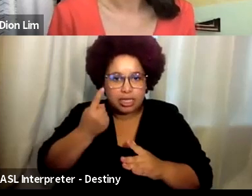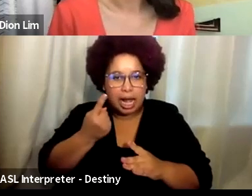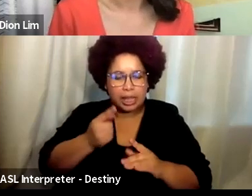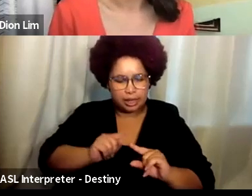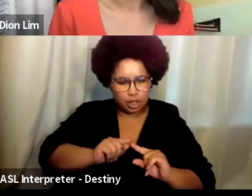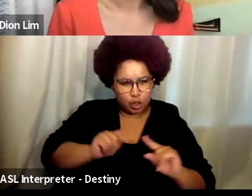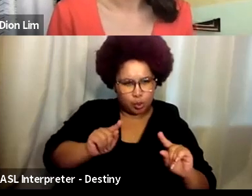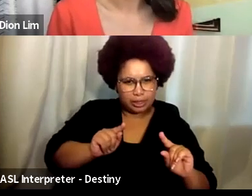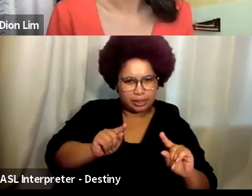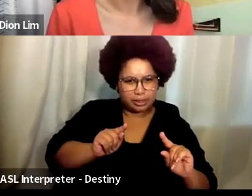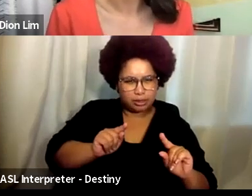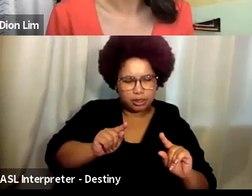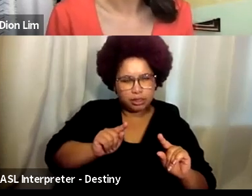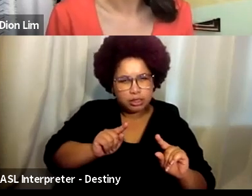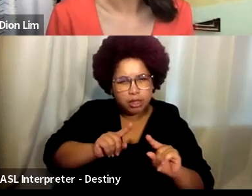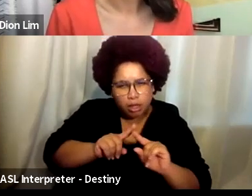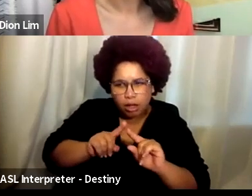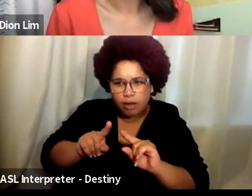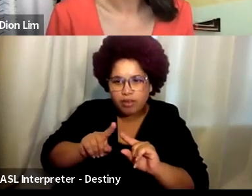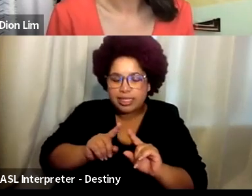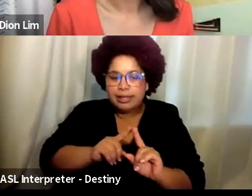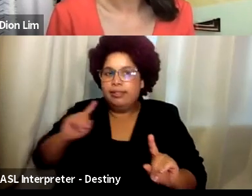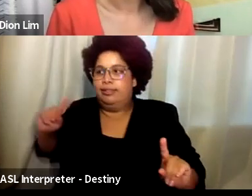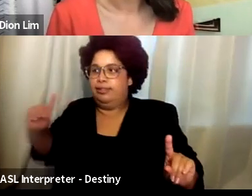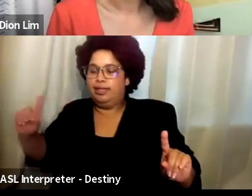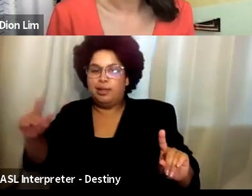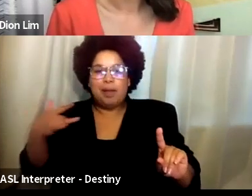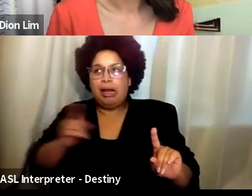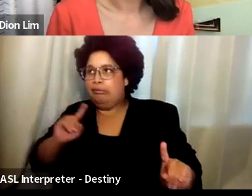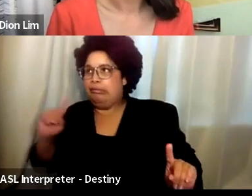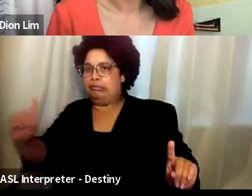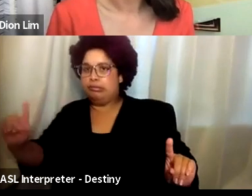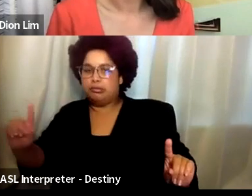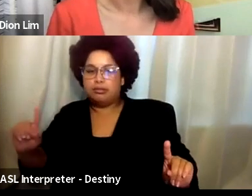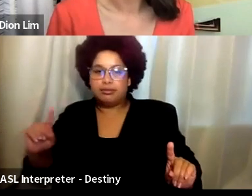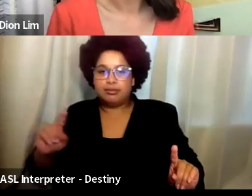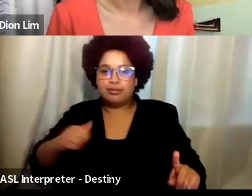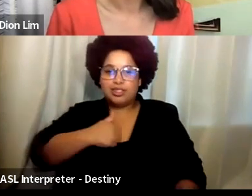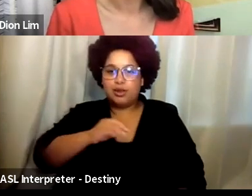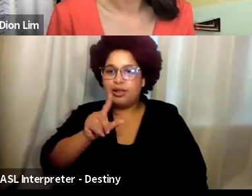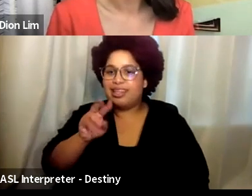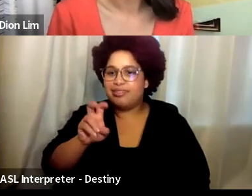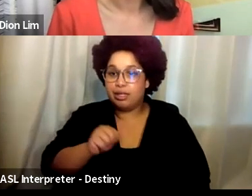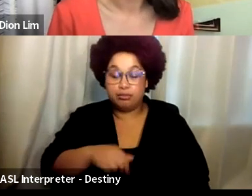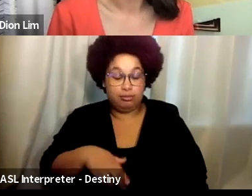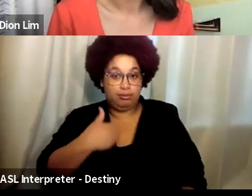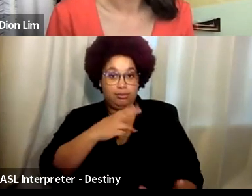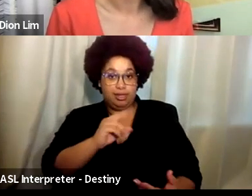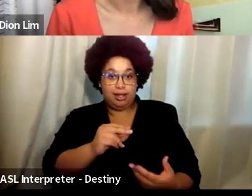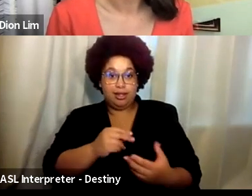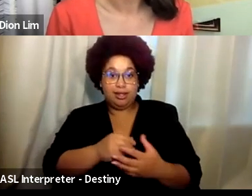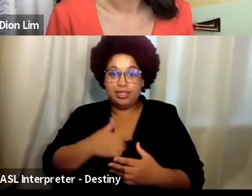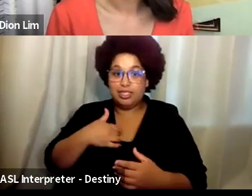nuances of what that is instead of running the other way, which culturally we typically do. Sorry, Olivia. Oh, no. 5 minutes.